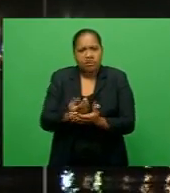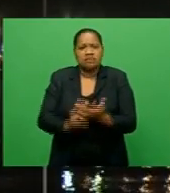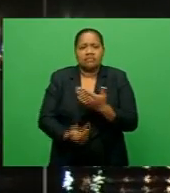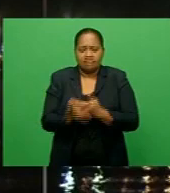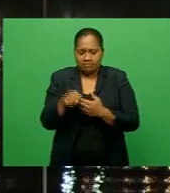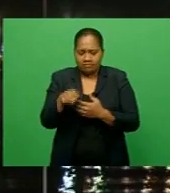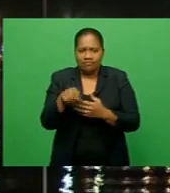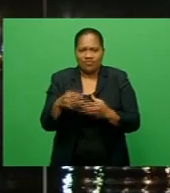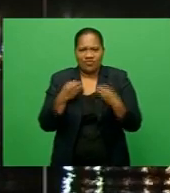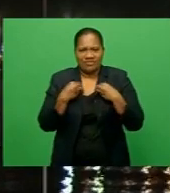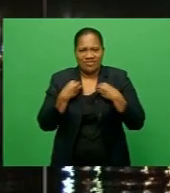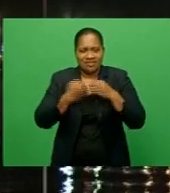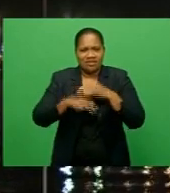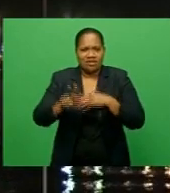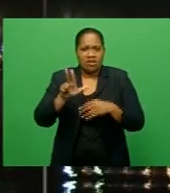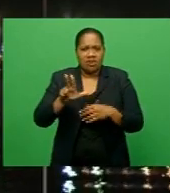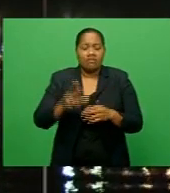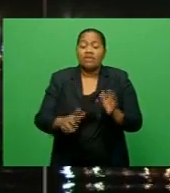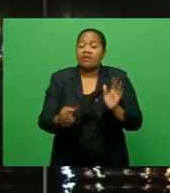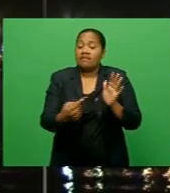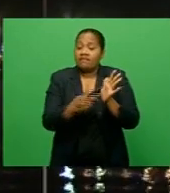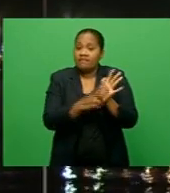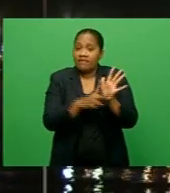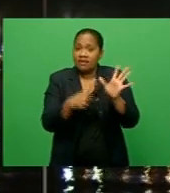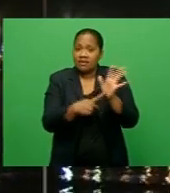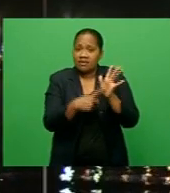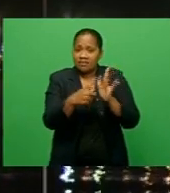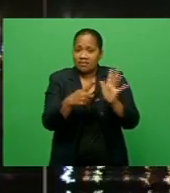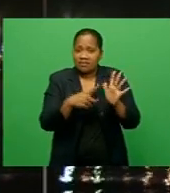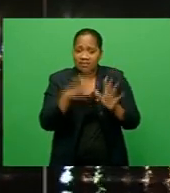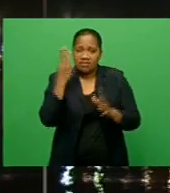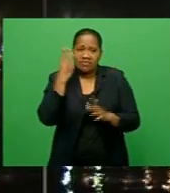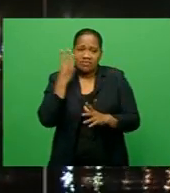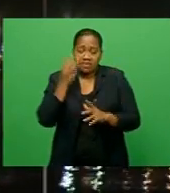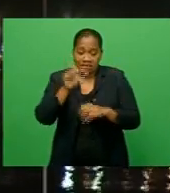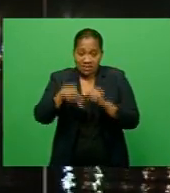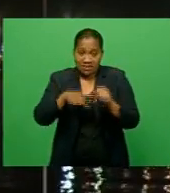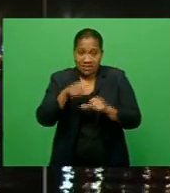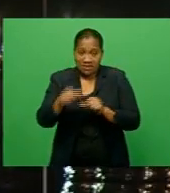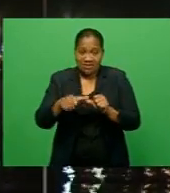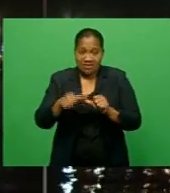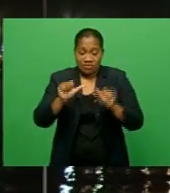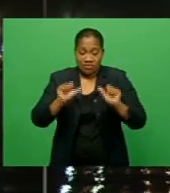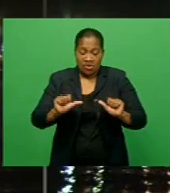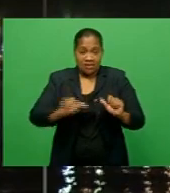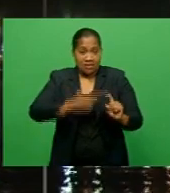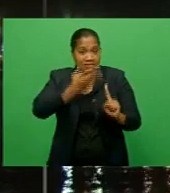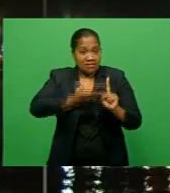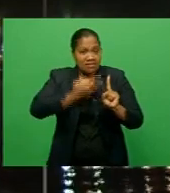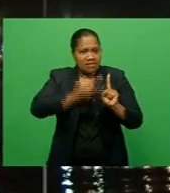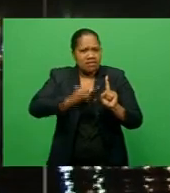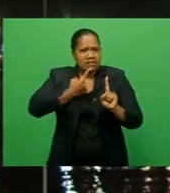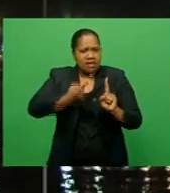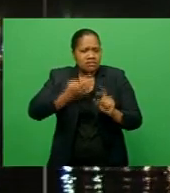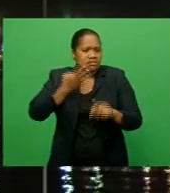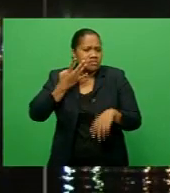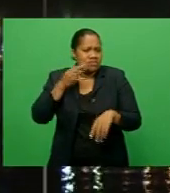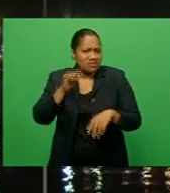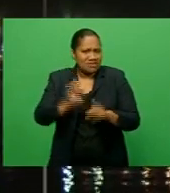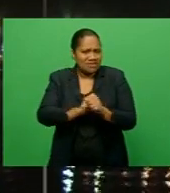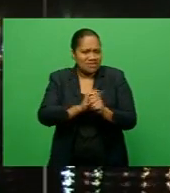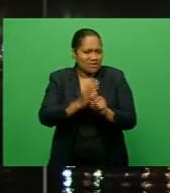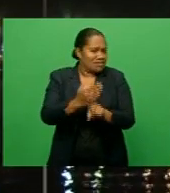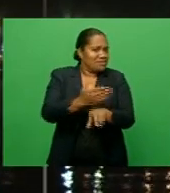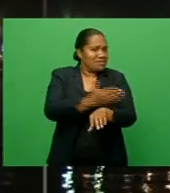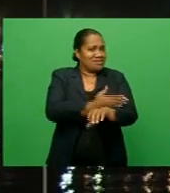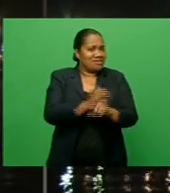Province. Vato Women's Association President Taringudi Penny says in the pre-COVID period, they were averaging over $1,000